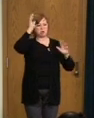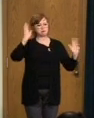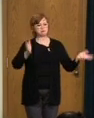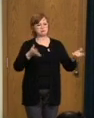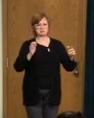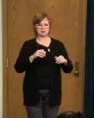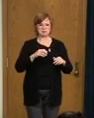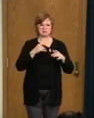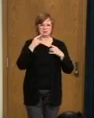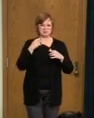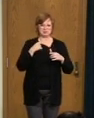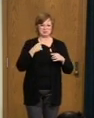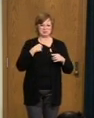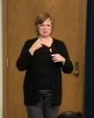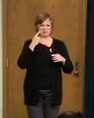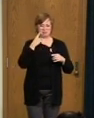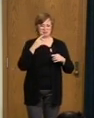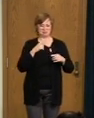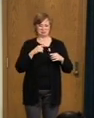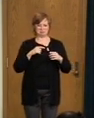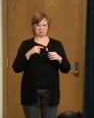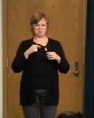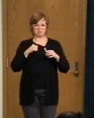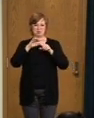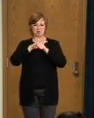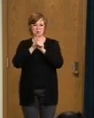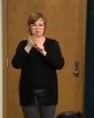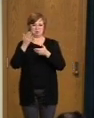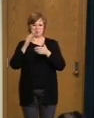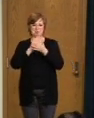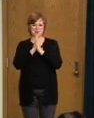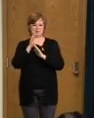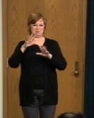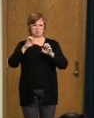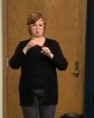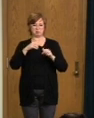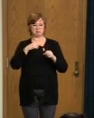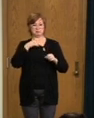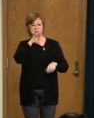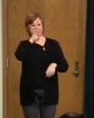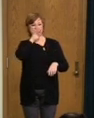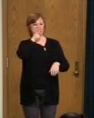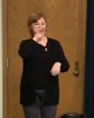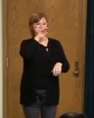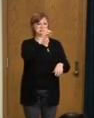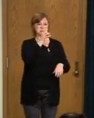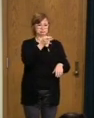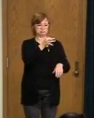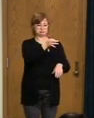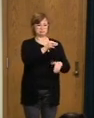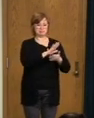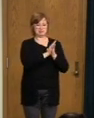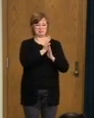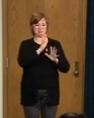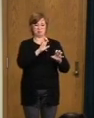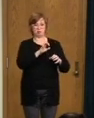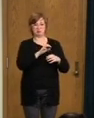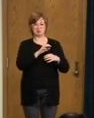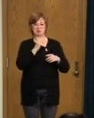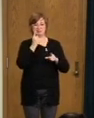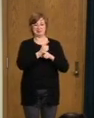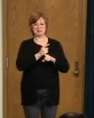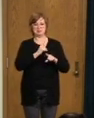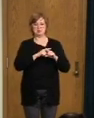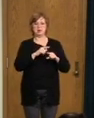sure neither one of us got COVID in that weather, because it would have froze the minute it left one of our mouths. It was very cold, but